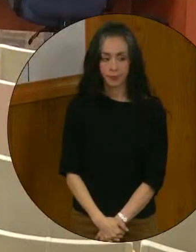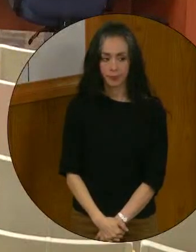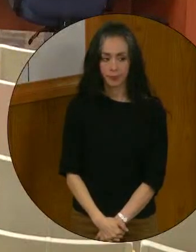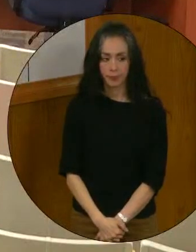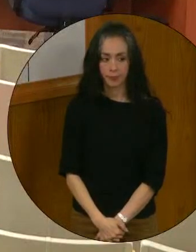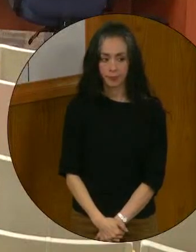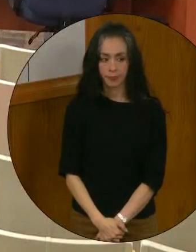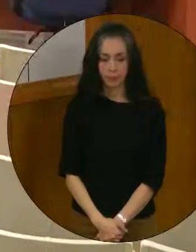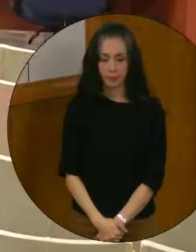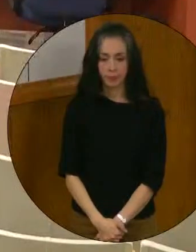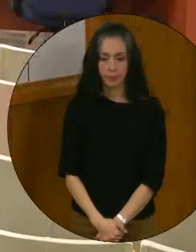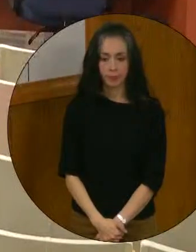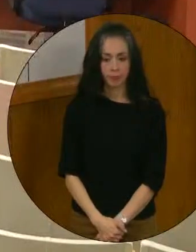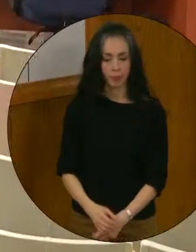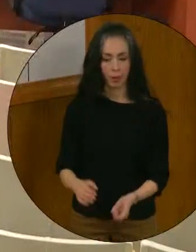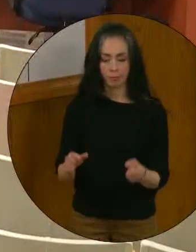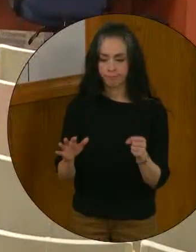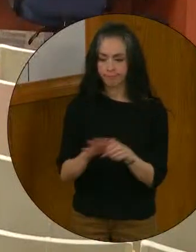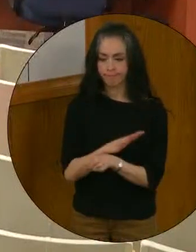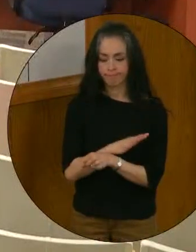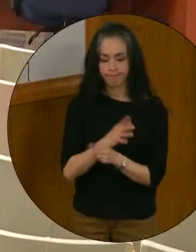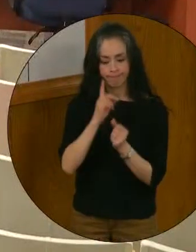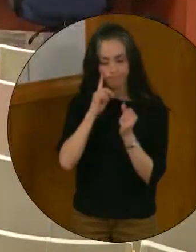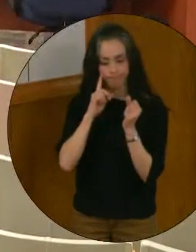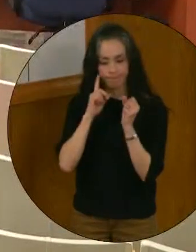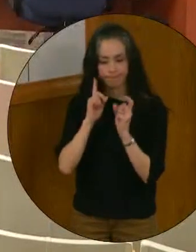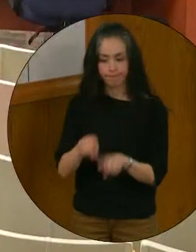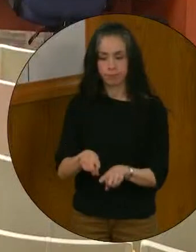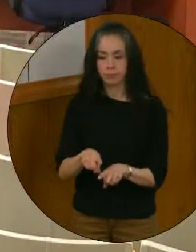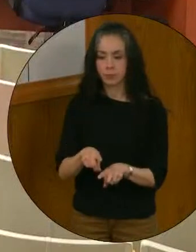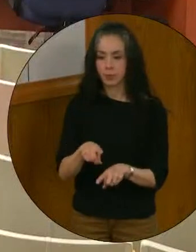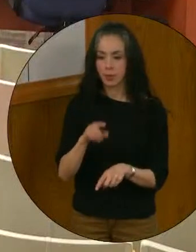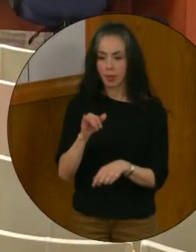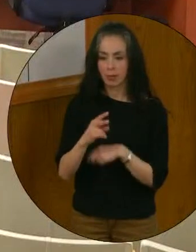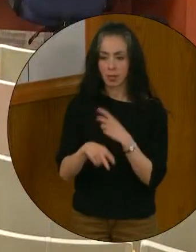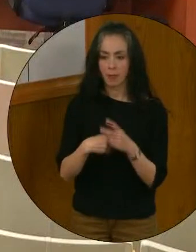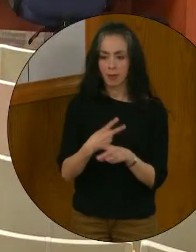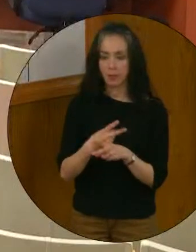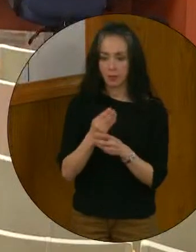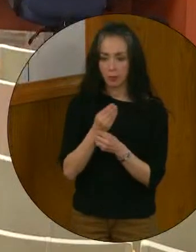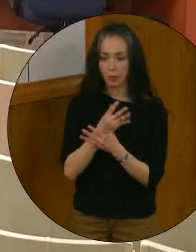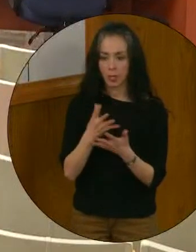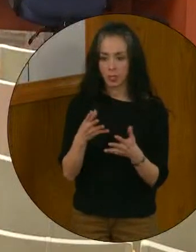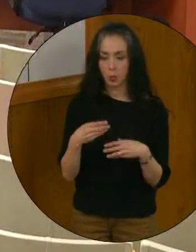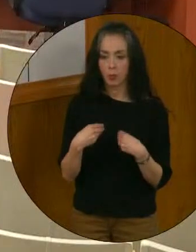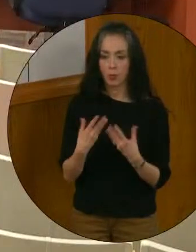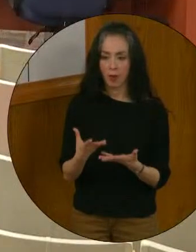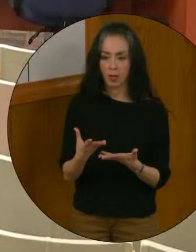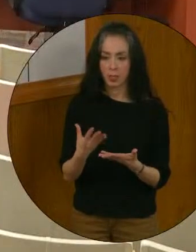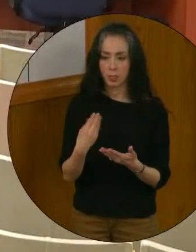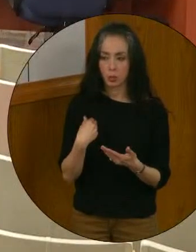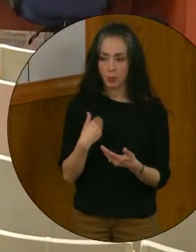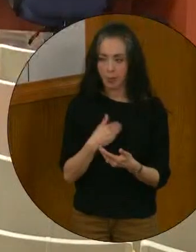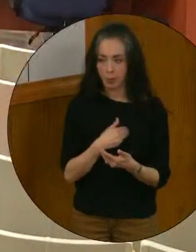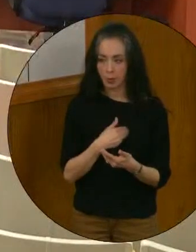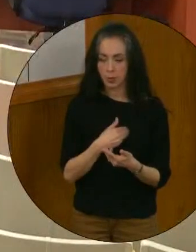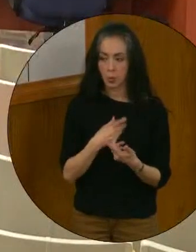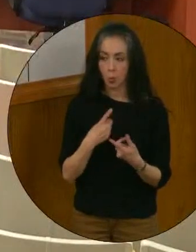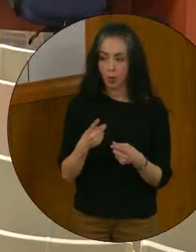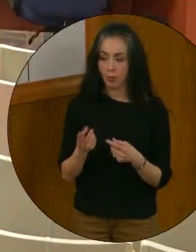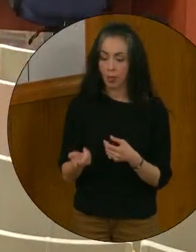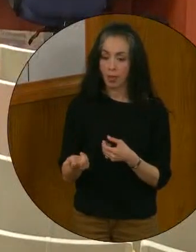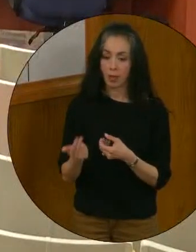yes, fully agree and supportive of this type of information being provided to members when they come on